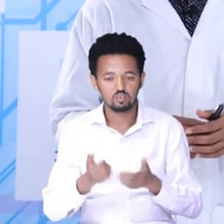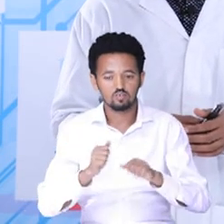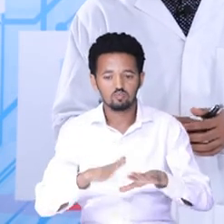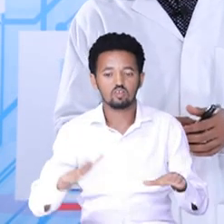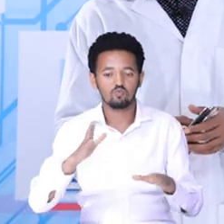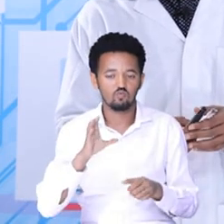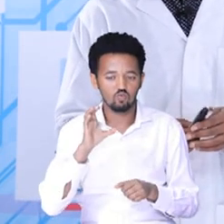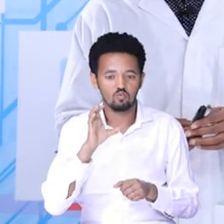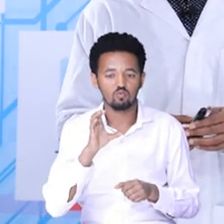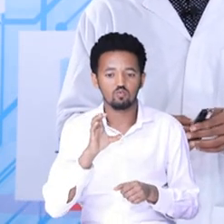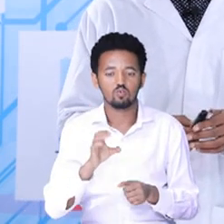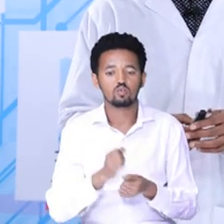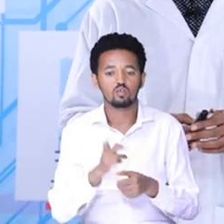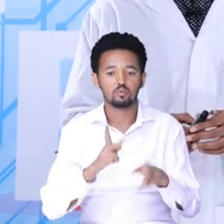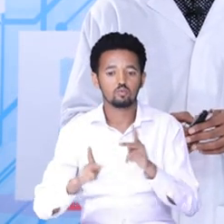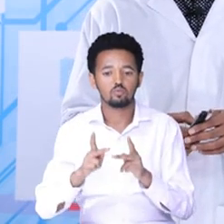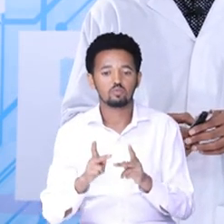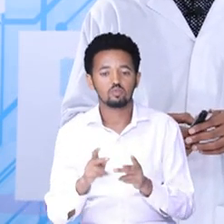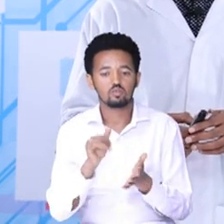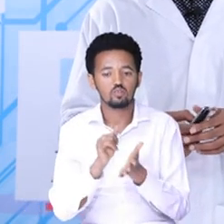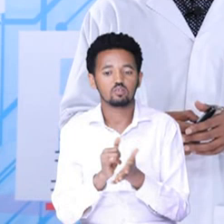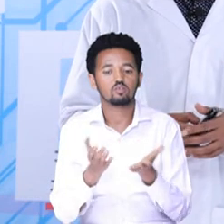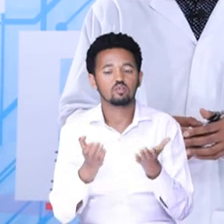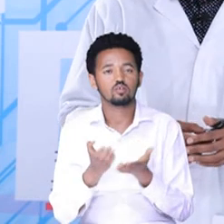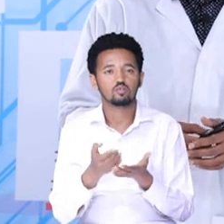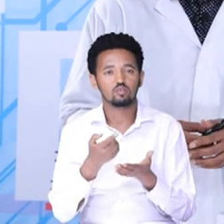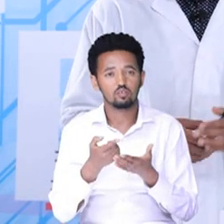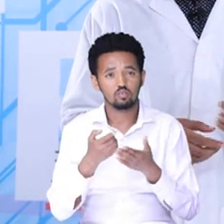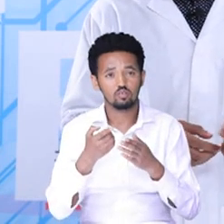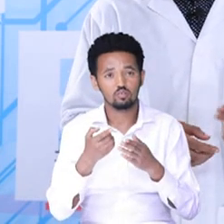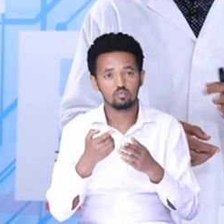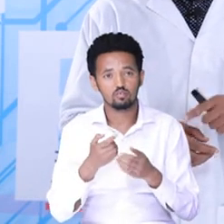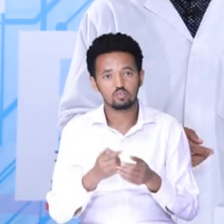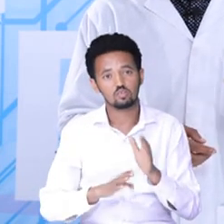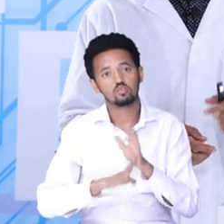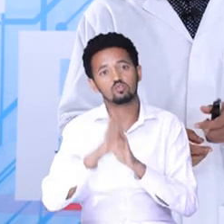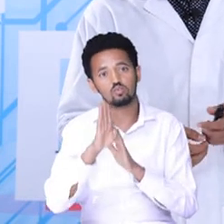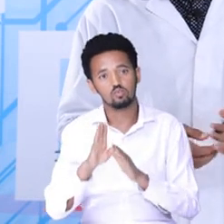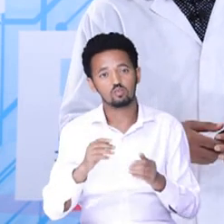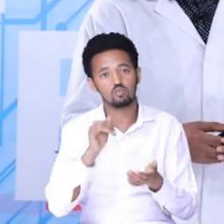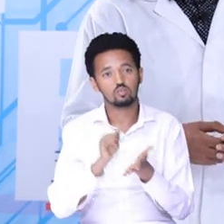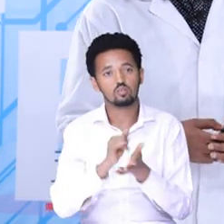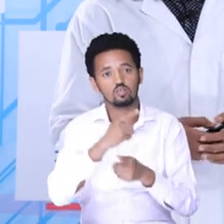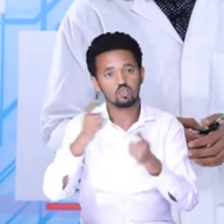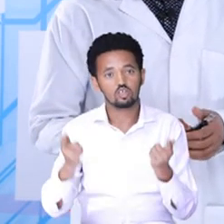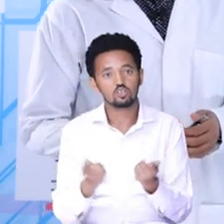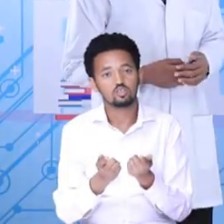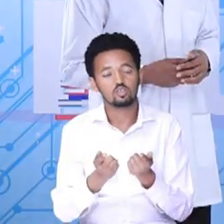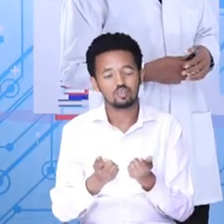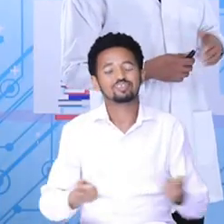force, peoples want to stay on that area. Therefore, settlement may be developed on that regions.